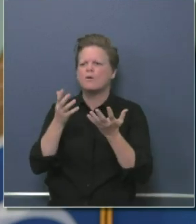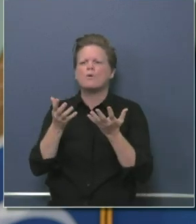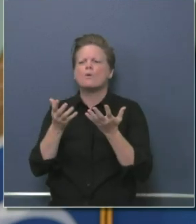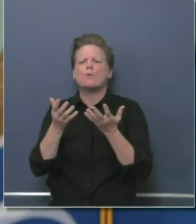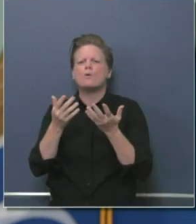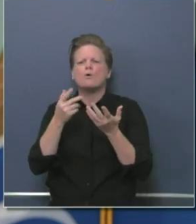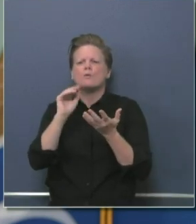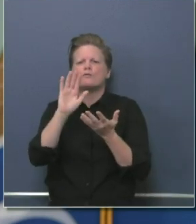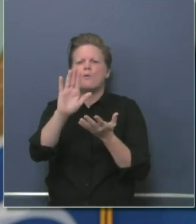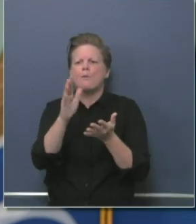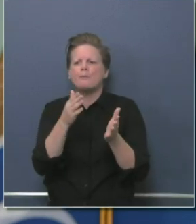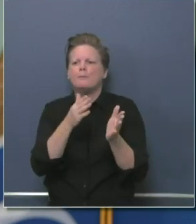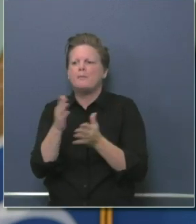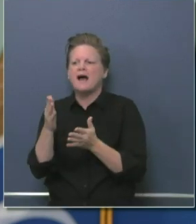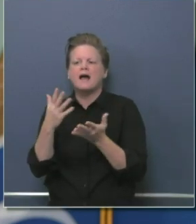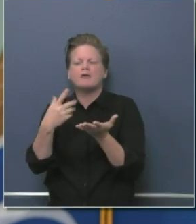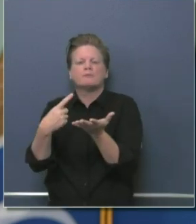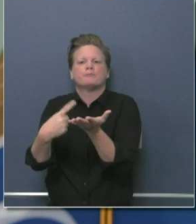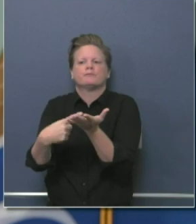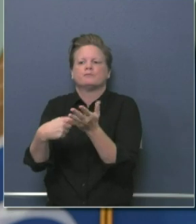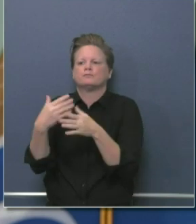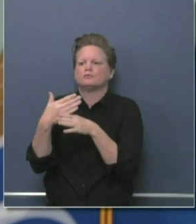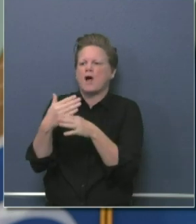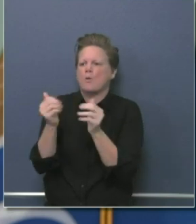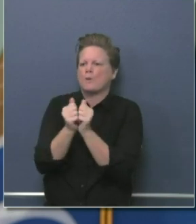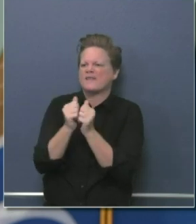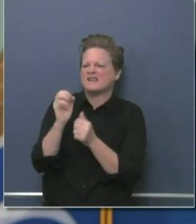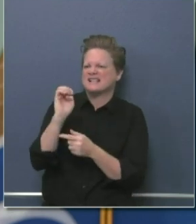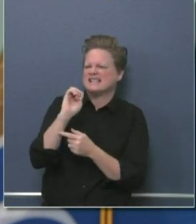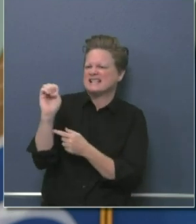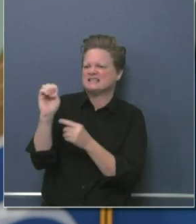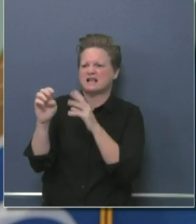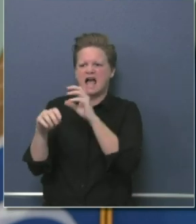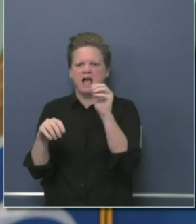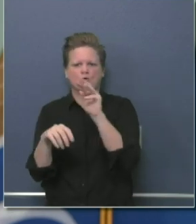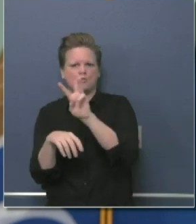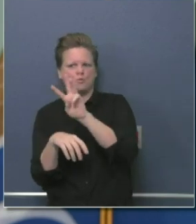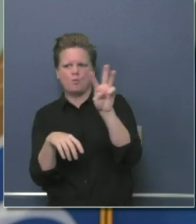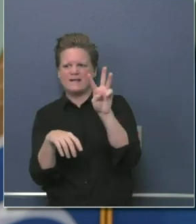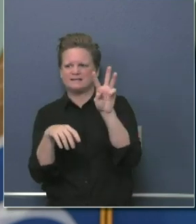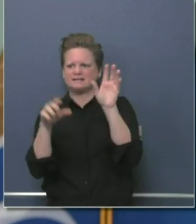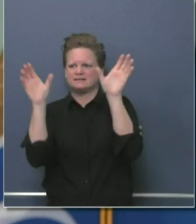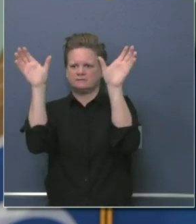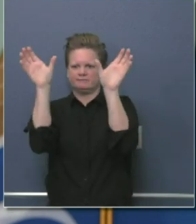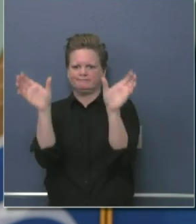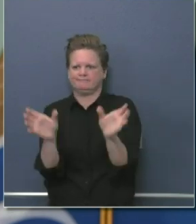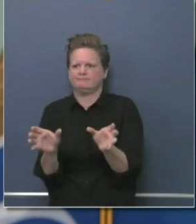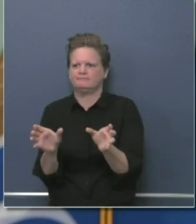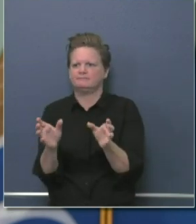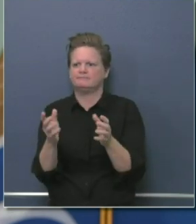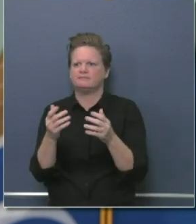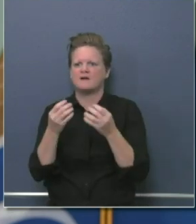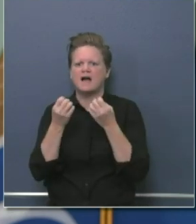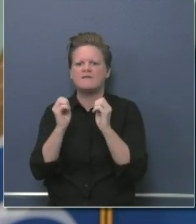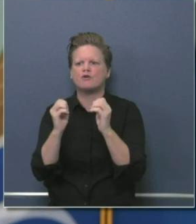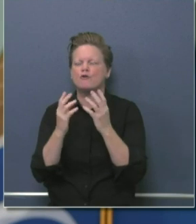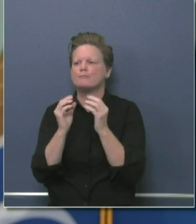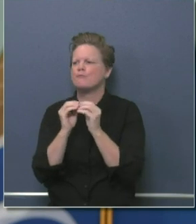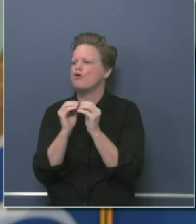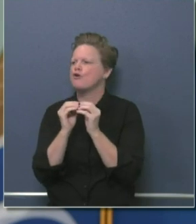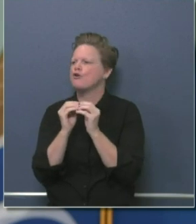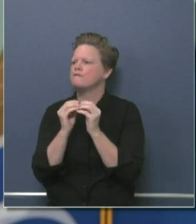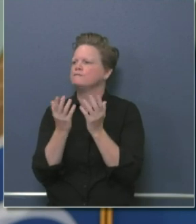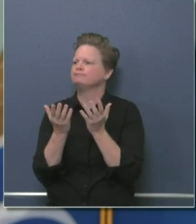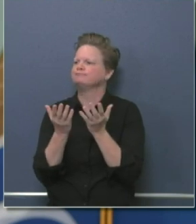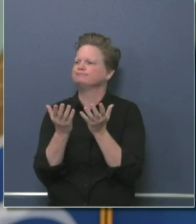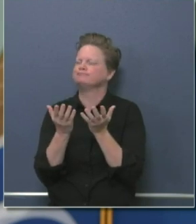an advisory collaborative? Was it an effort to create a counterweight to